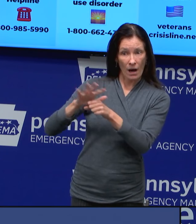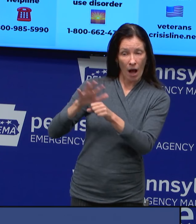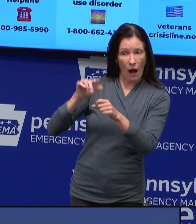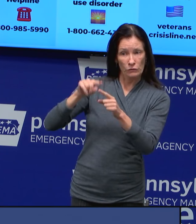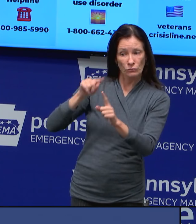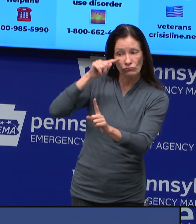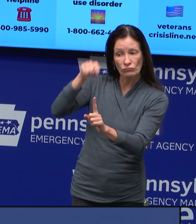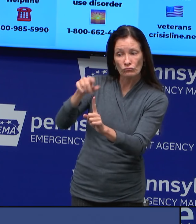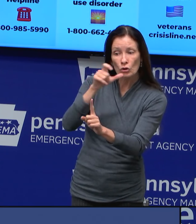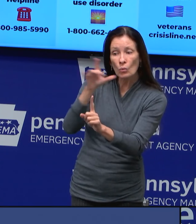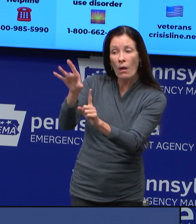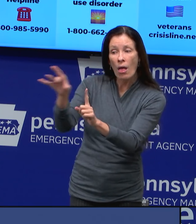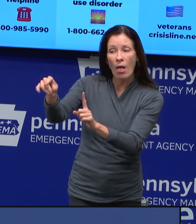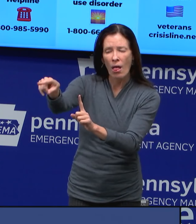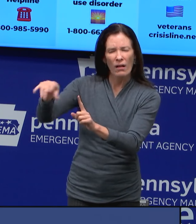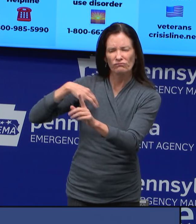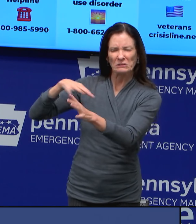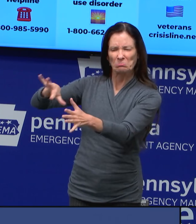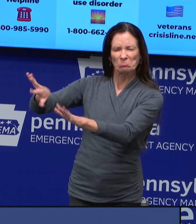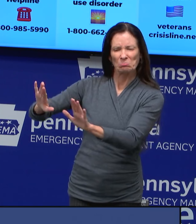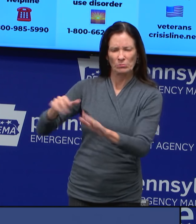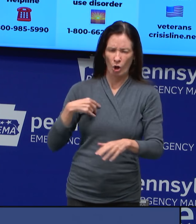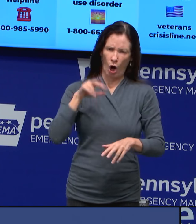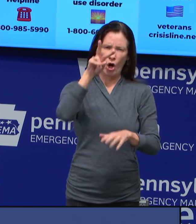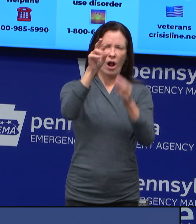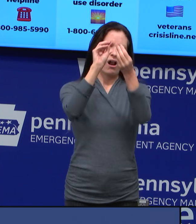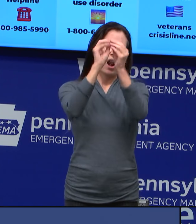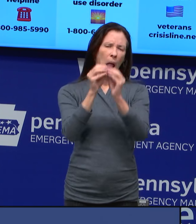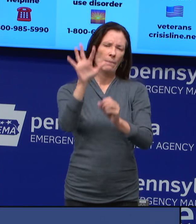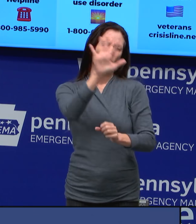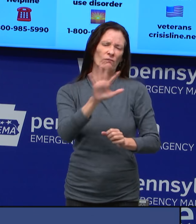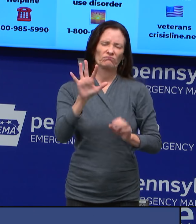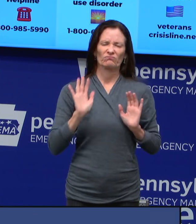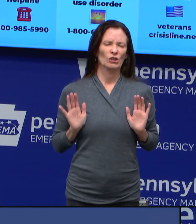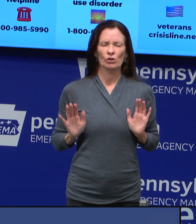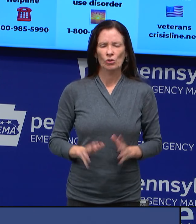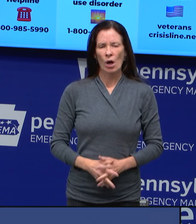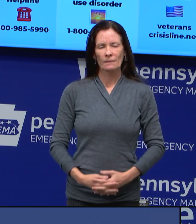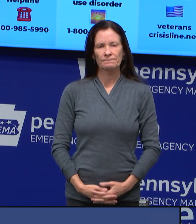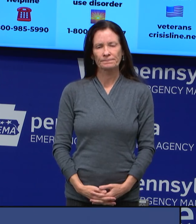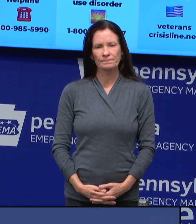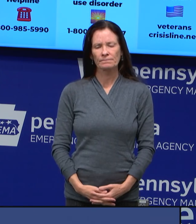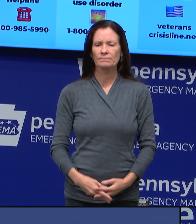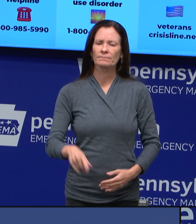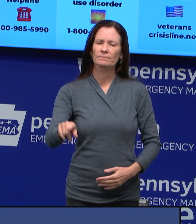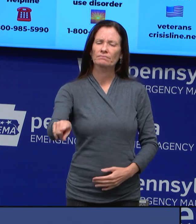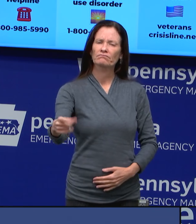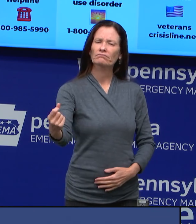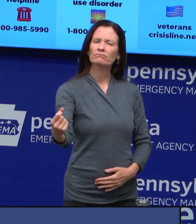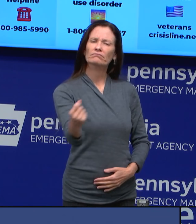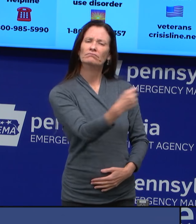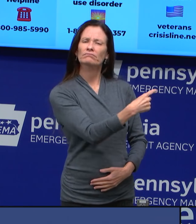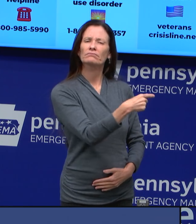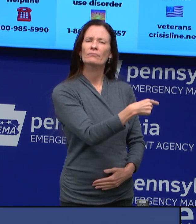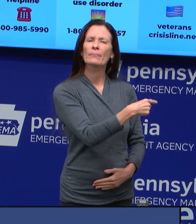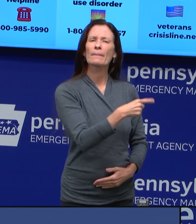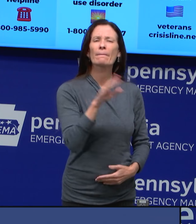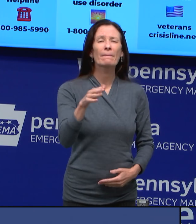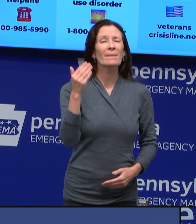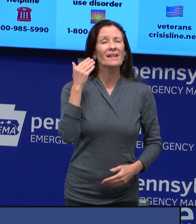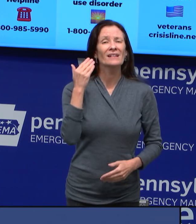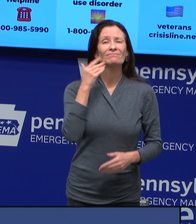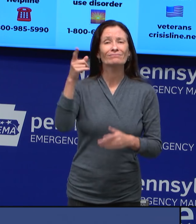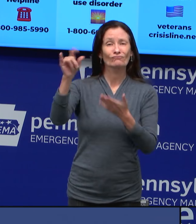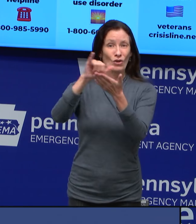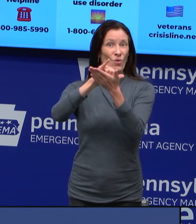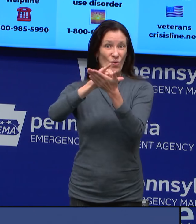WESB, Dr. Levine, could you please address any concerns you have about reopening northern counties that border the southern tier of New York,